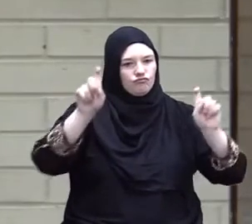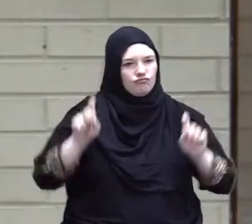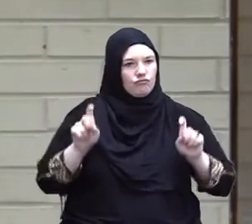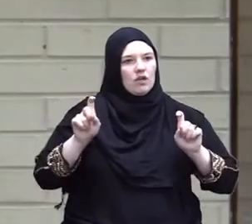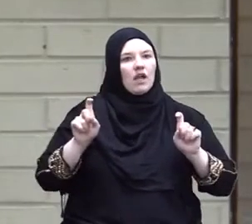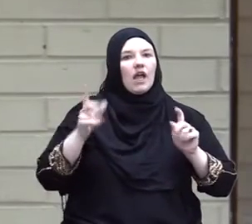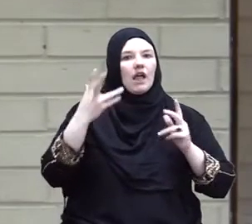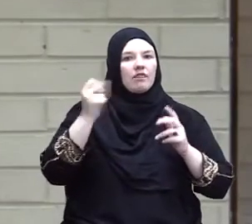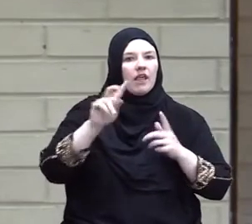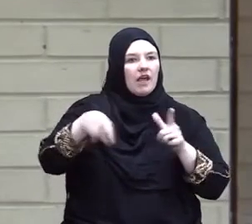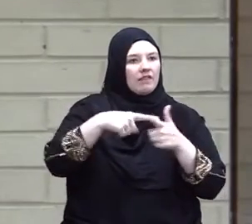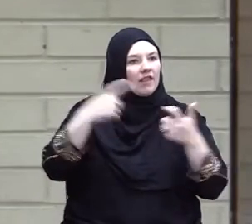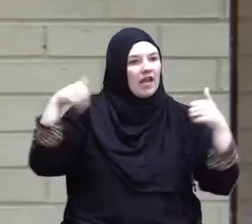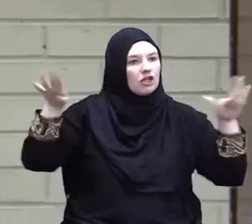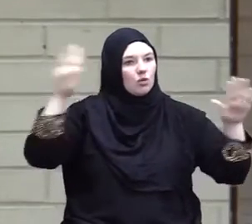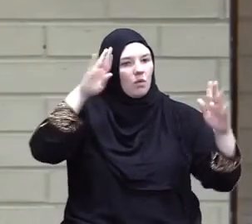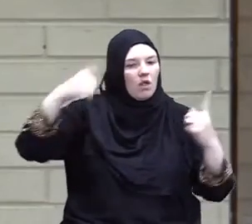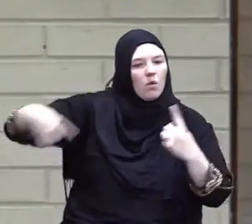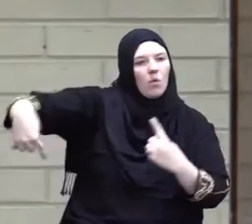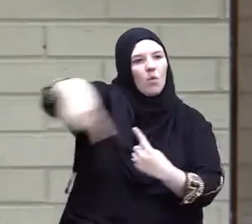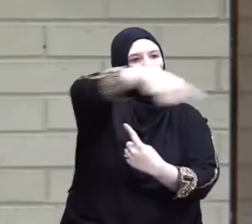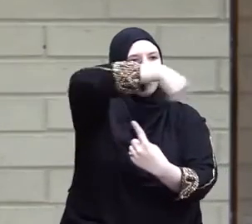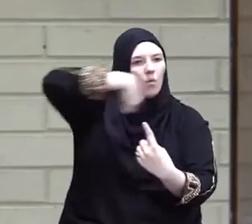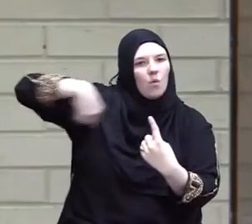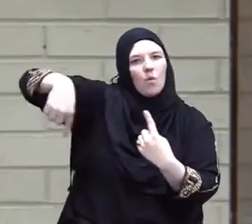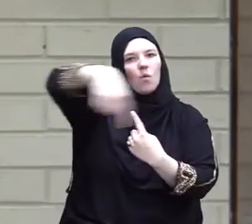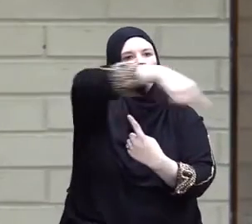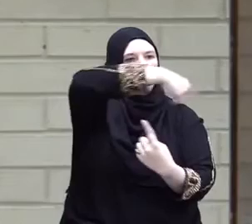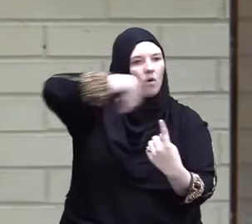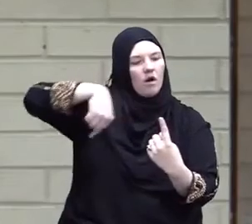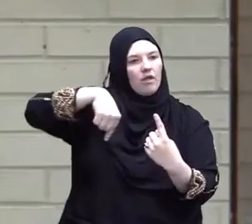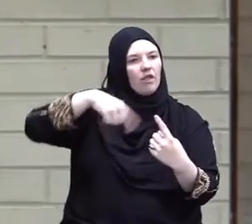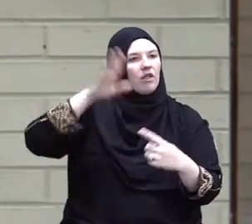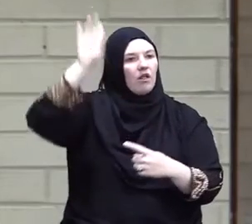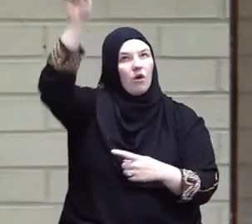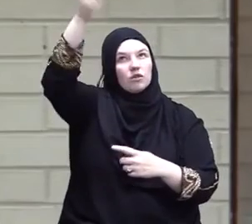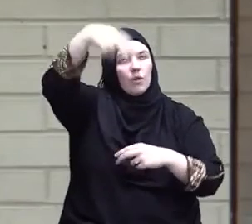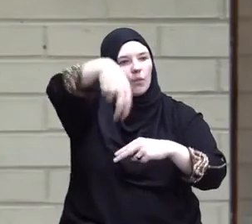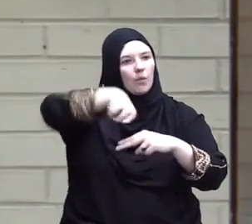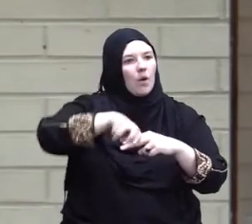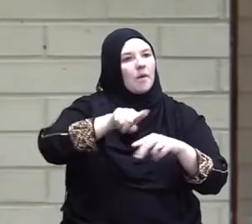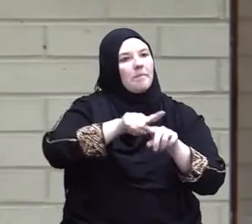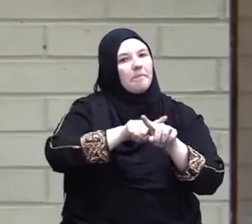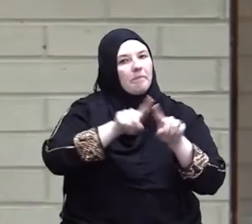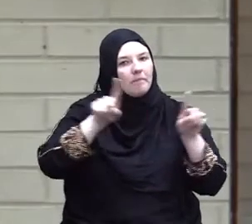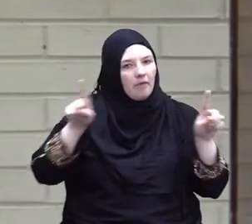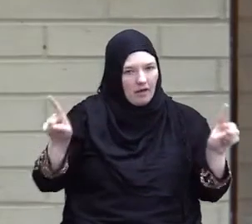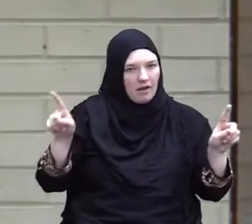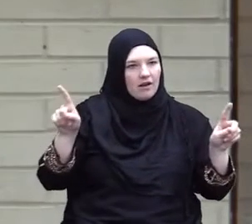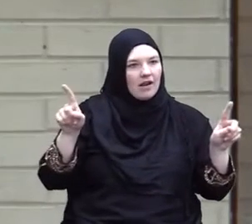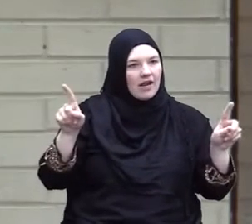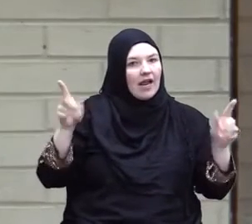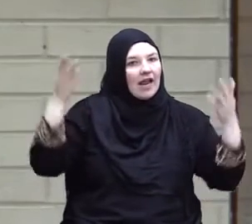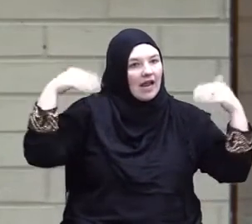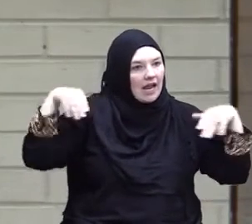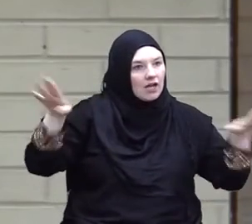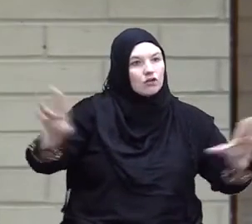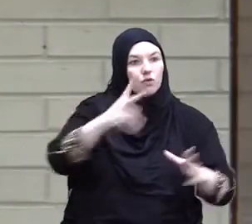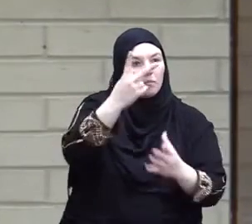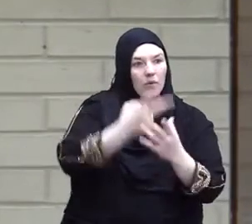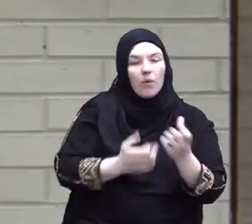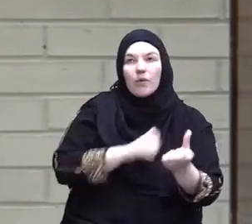tawaf, hawla al-bayt al-ma'mur, right? But they will also be engaged in both the praise of